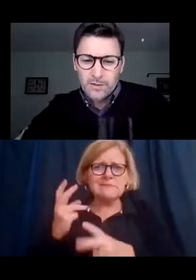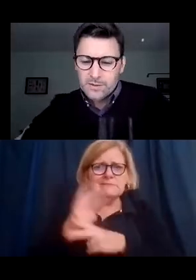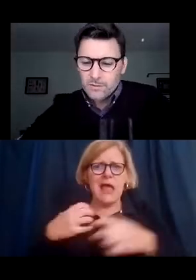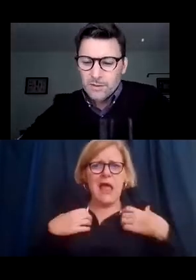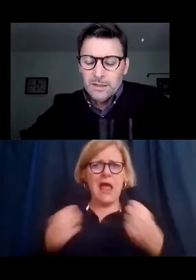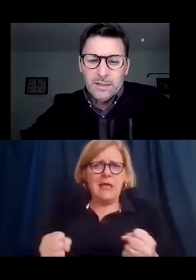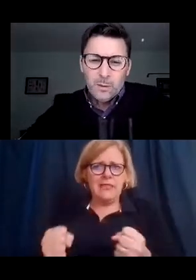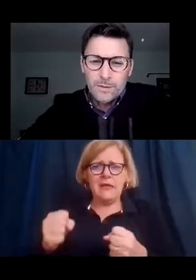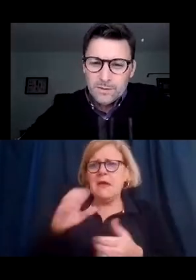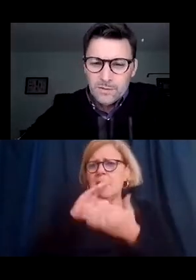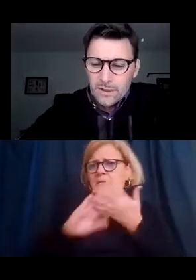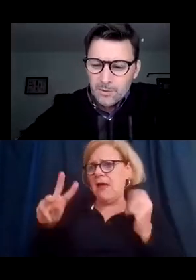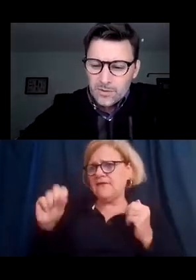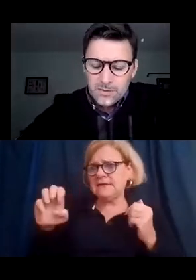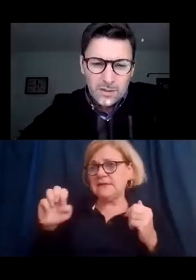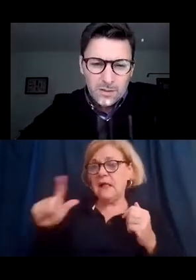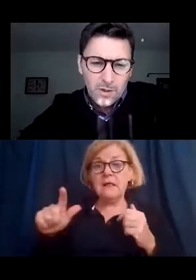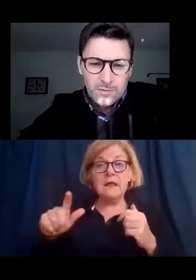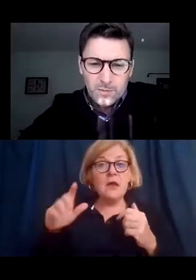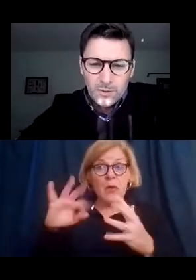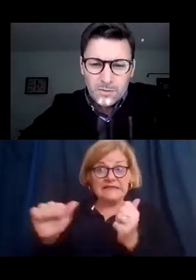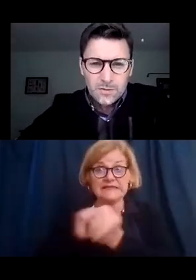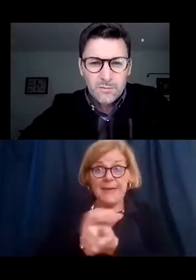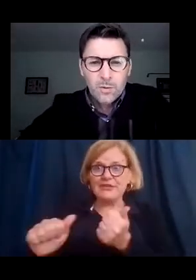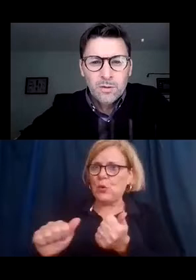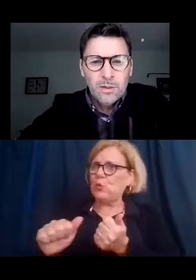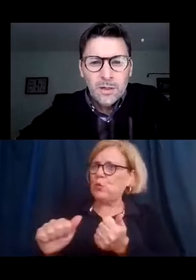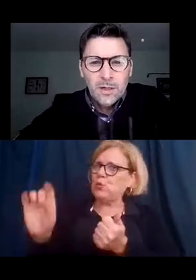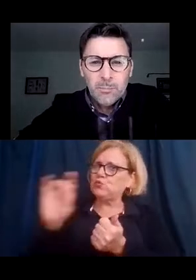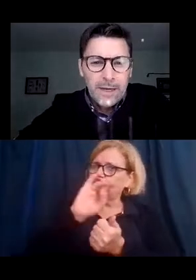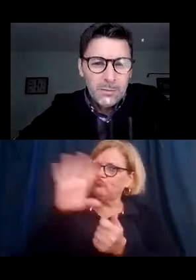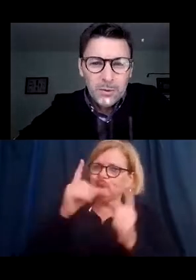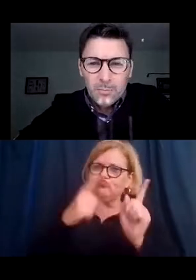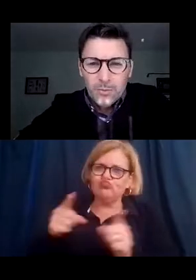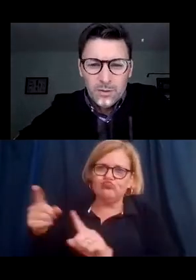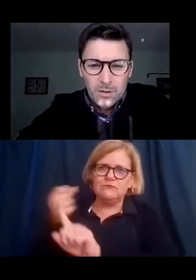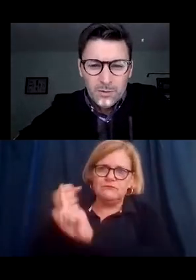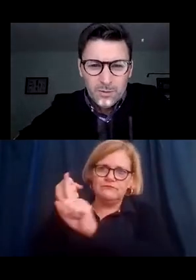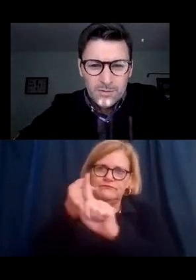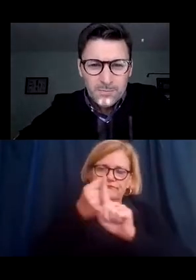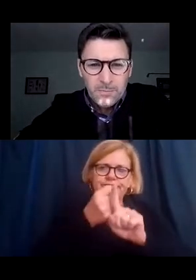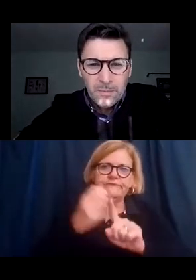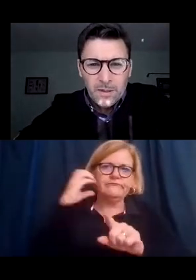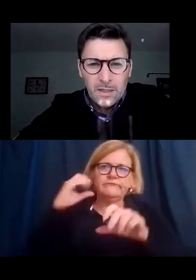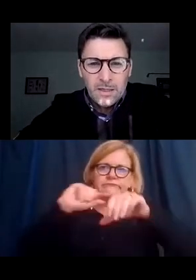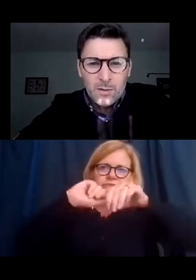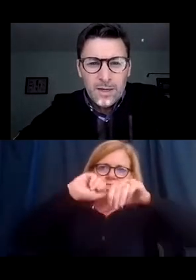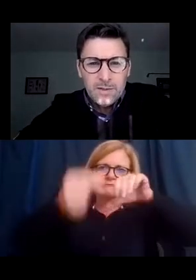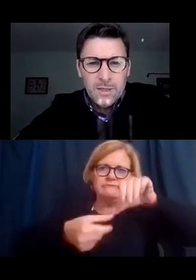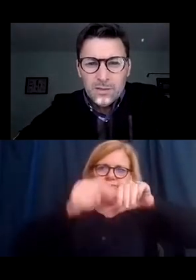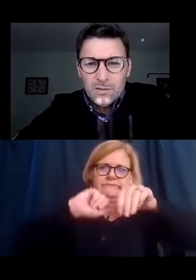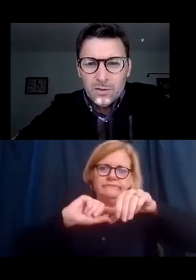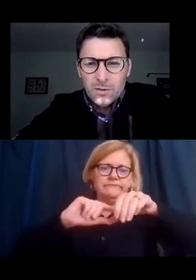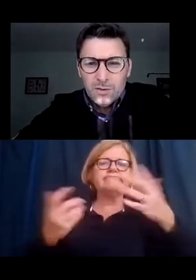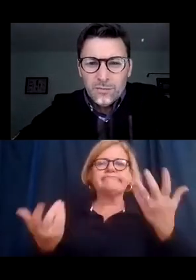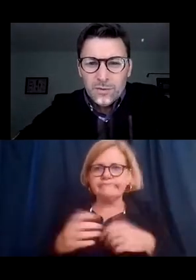of a blood vessel. And once it's damaged, it's kind of off to the races for plaque buildup within the arteries. And so, as